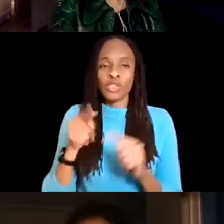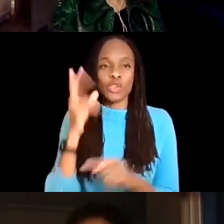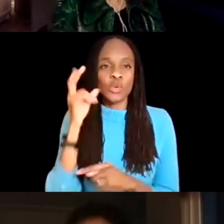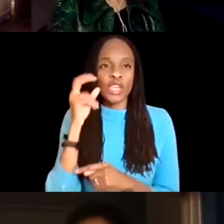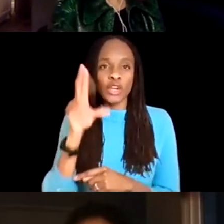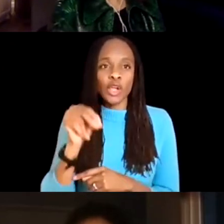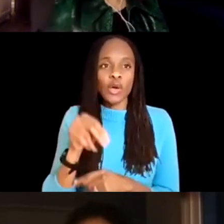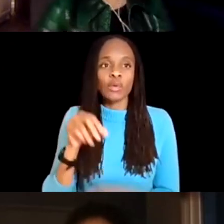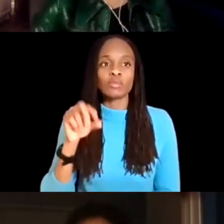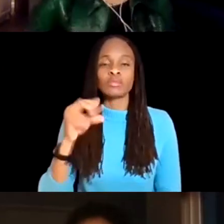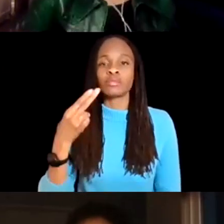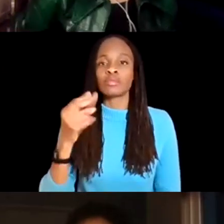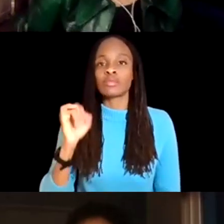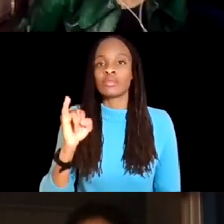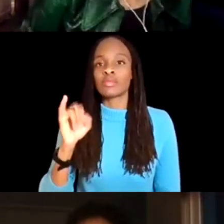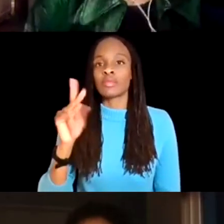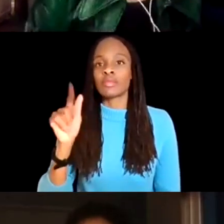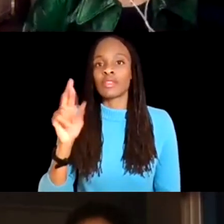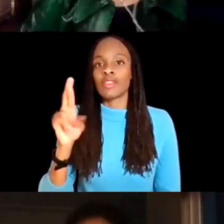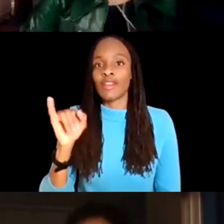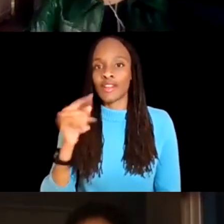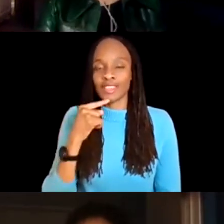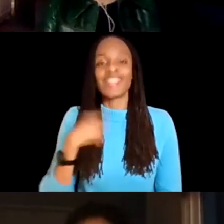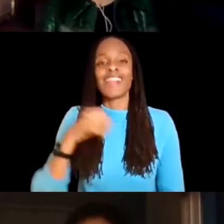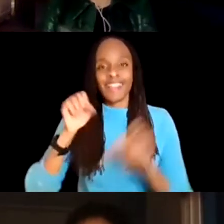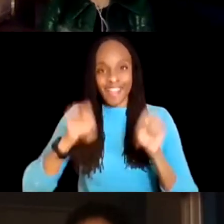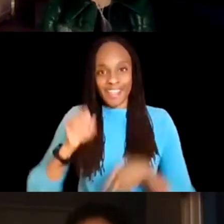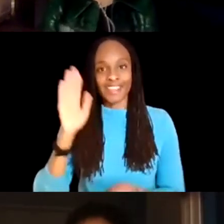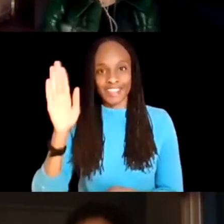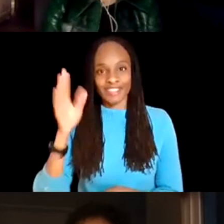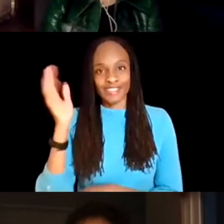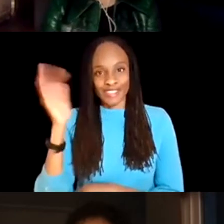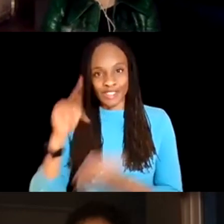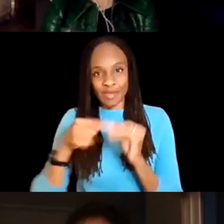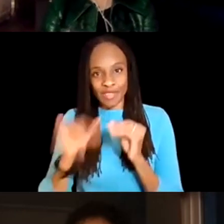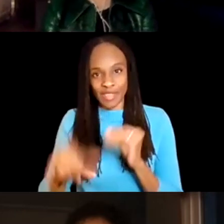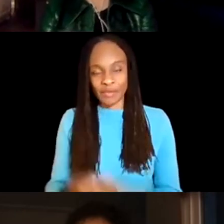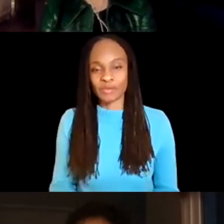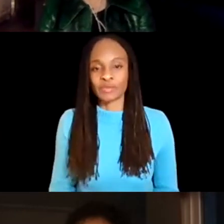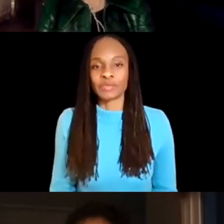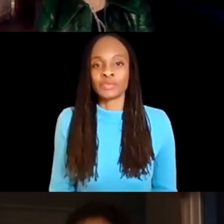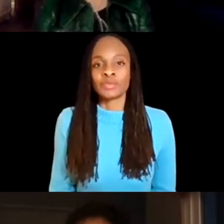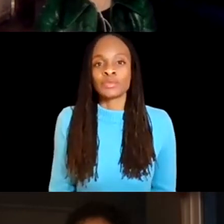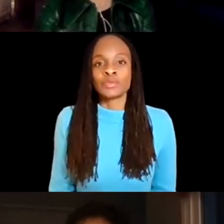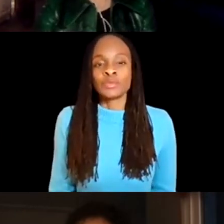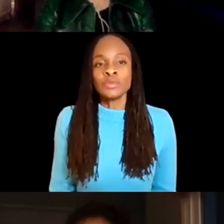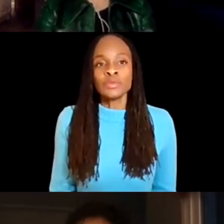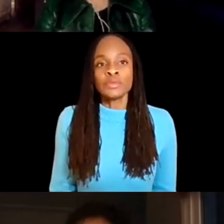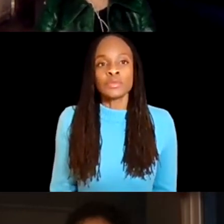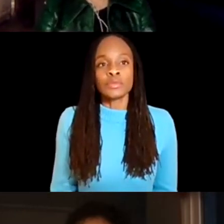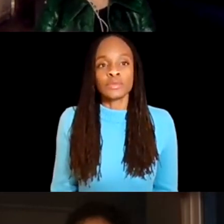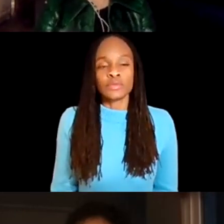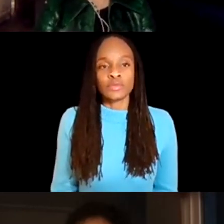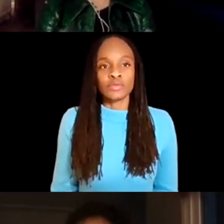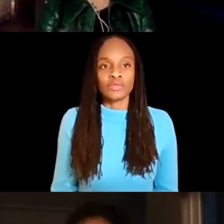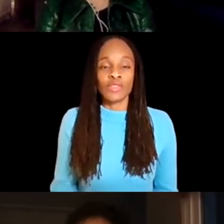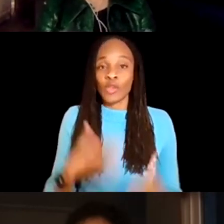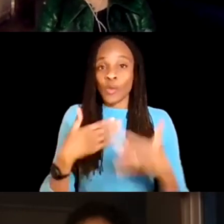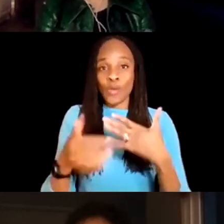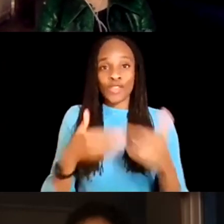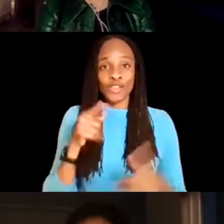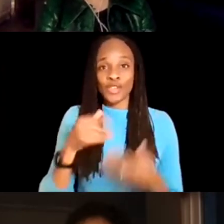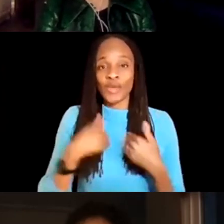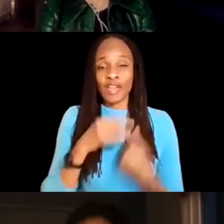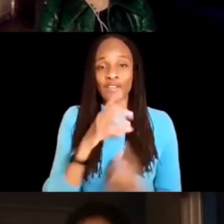I guess I can talk about that one. Talk about that. I think, you know, this is whether you have a disability or not. You